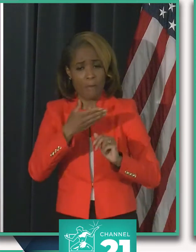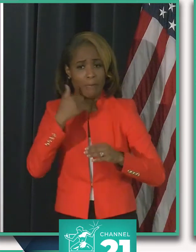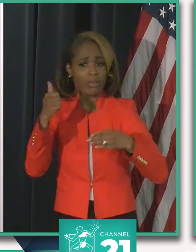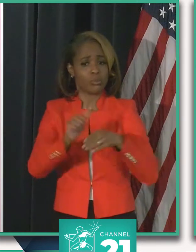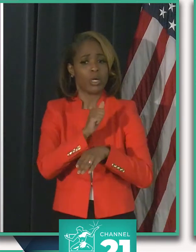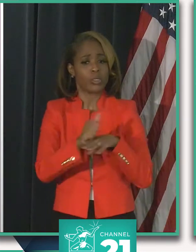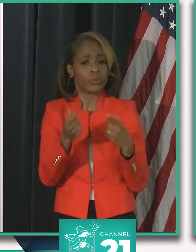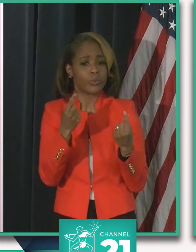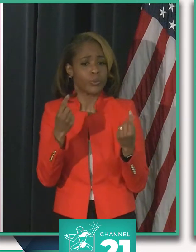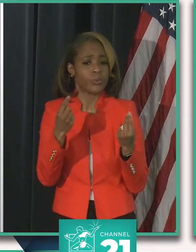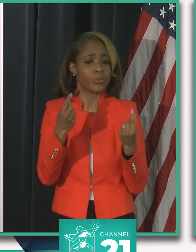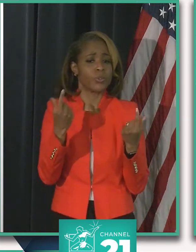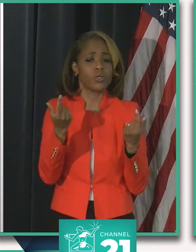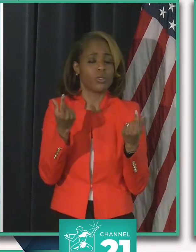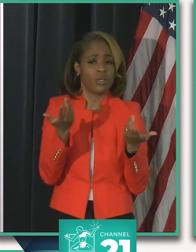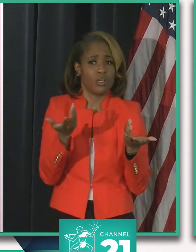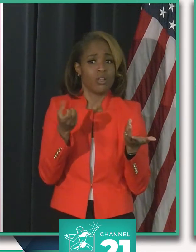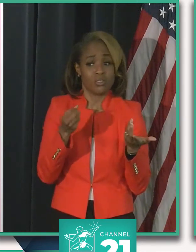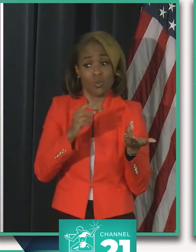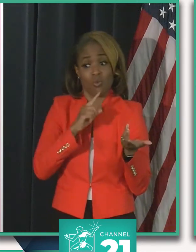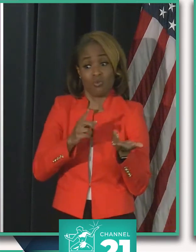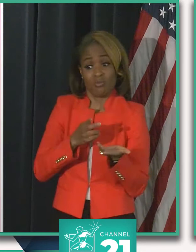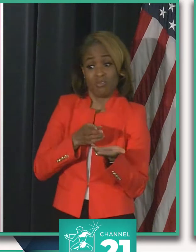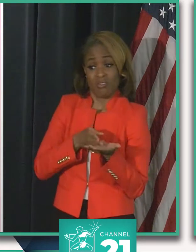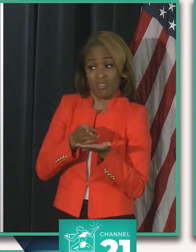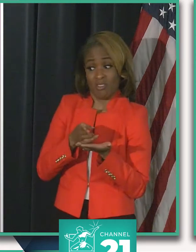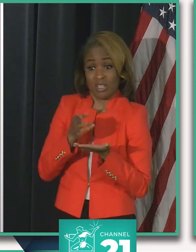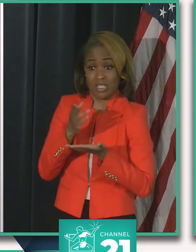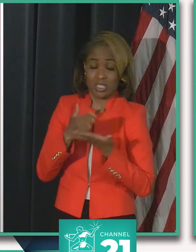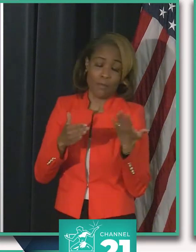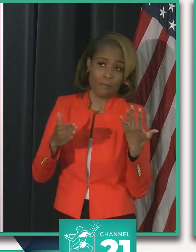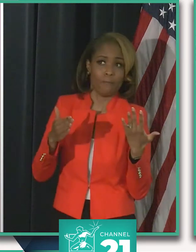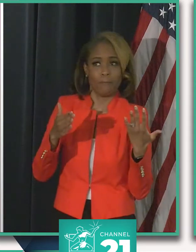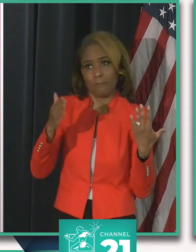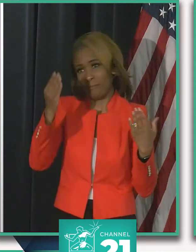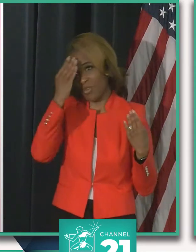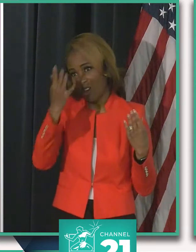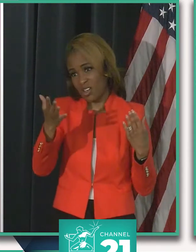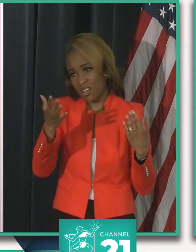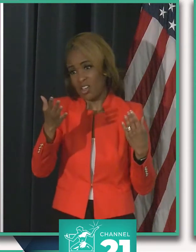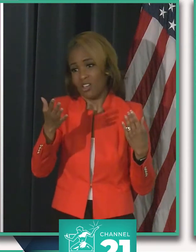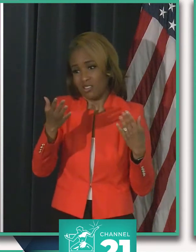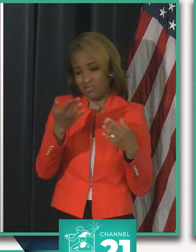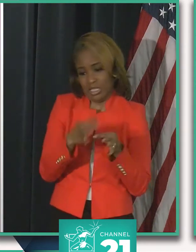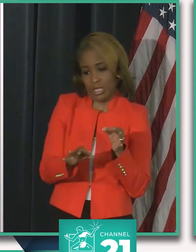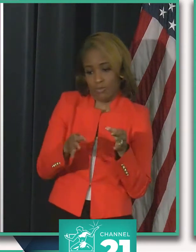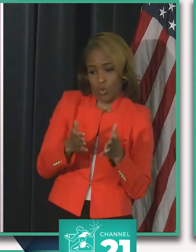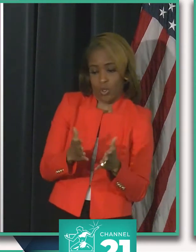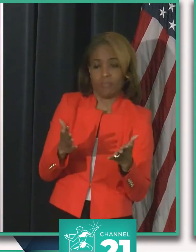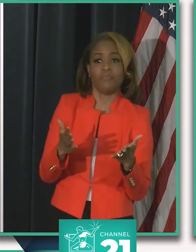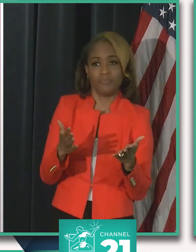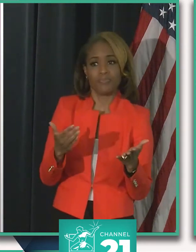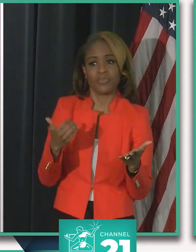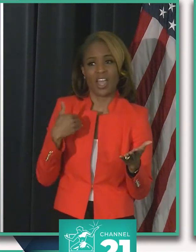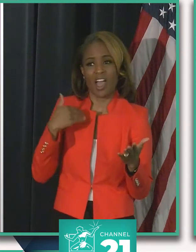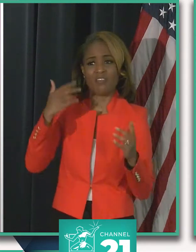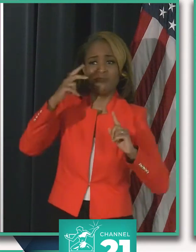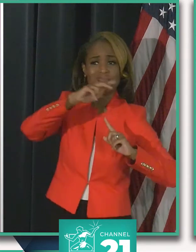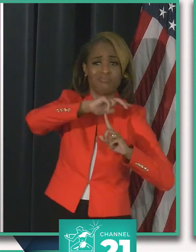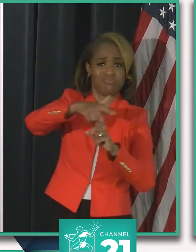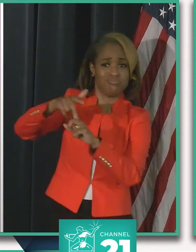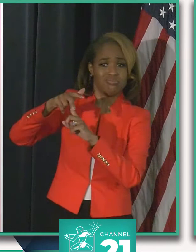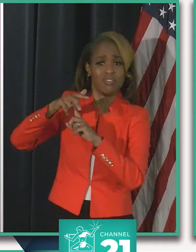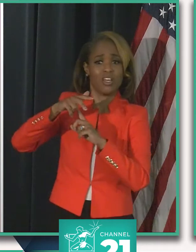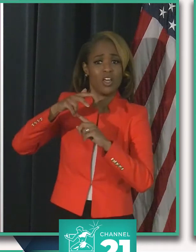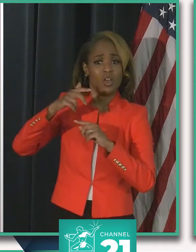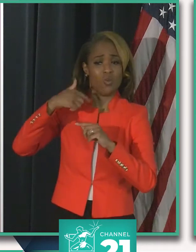practices. So frankly, and some of what I'm going to tell you is very simplistic, we do have helicopters that